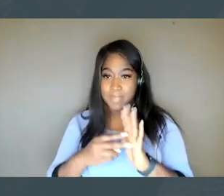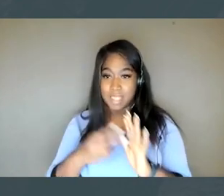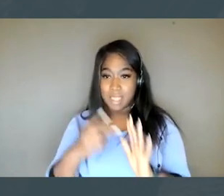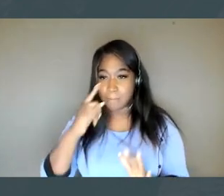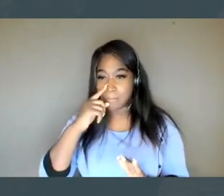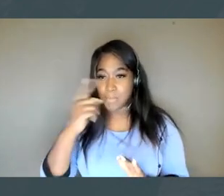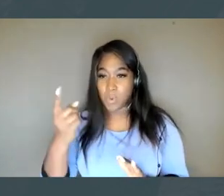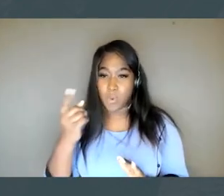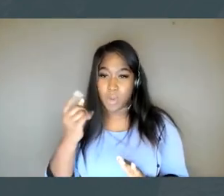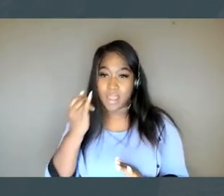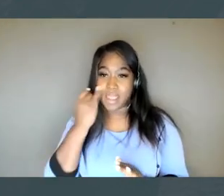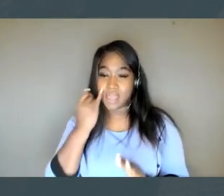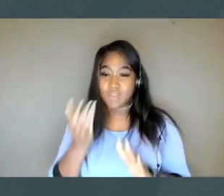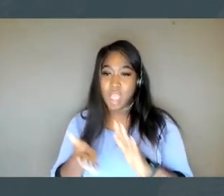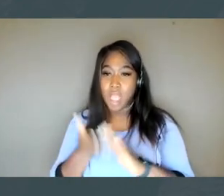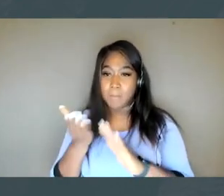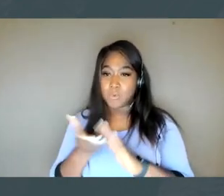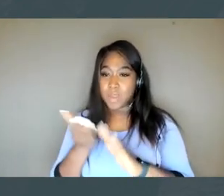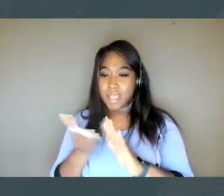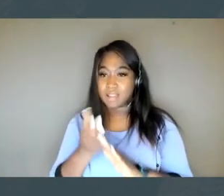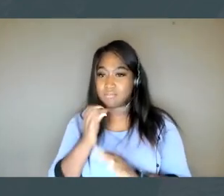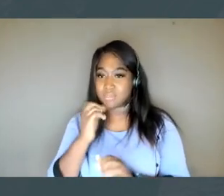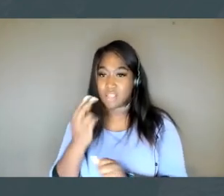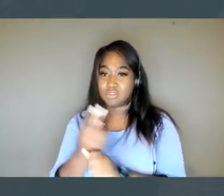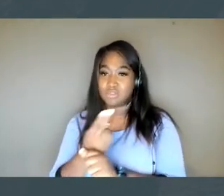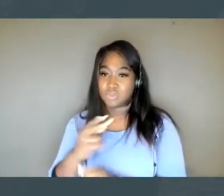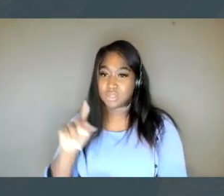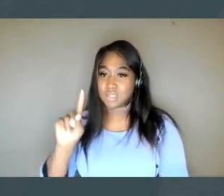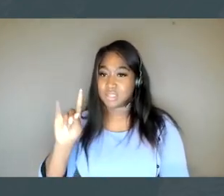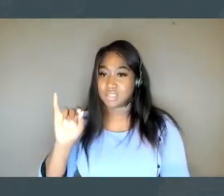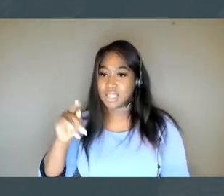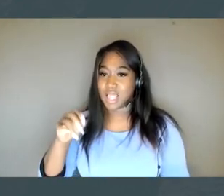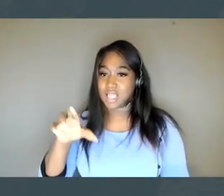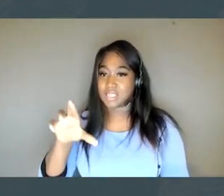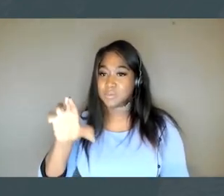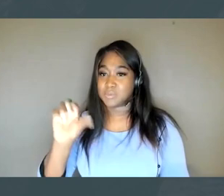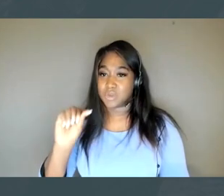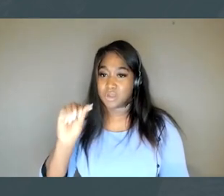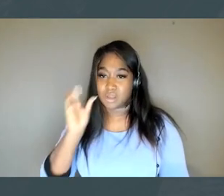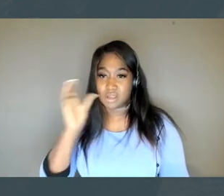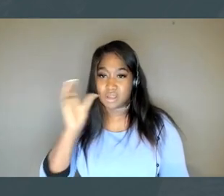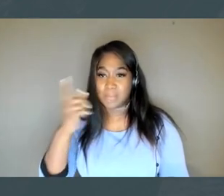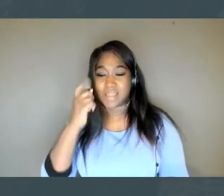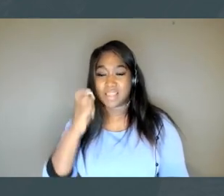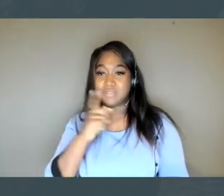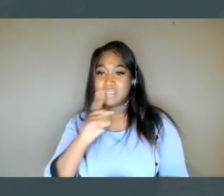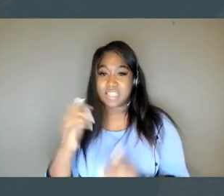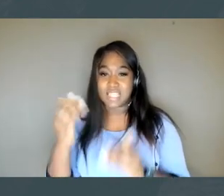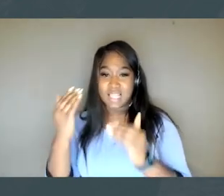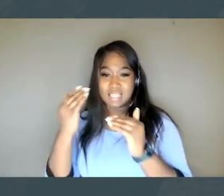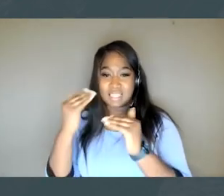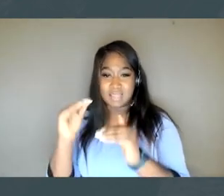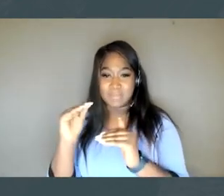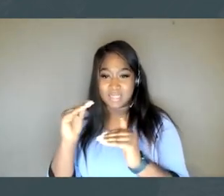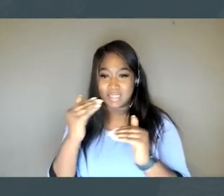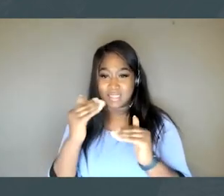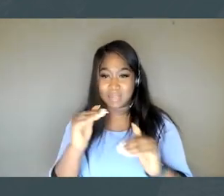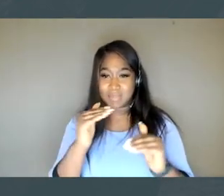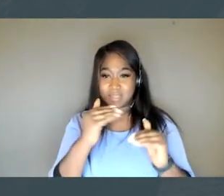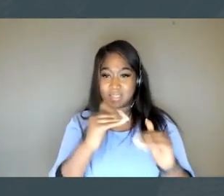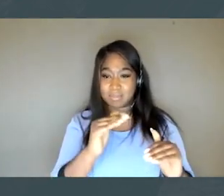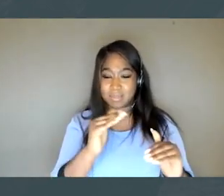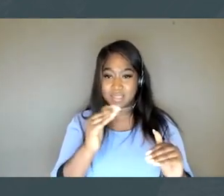without diaspora is because it limits things. And if you look at individual and